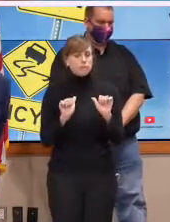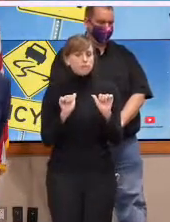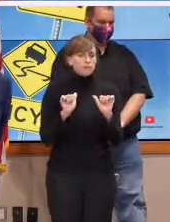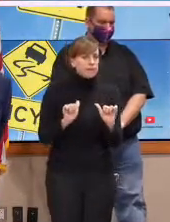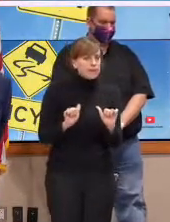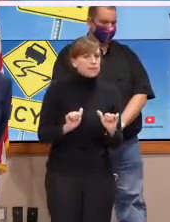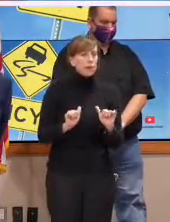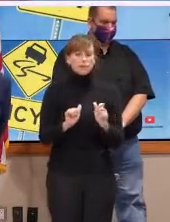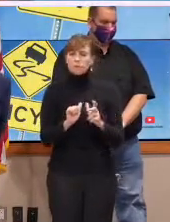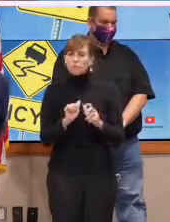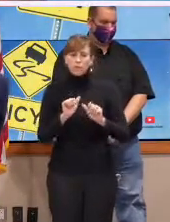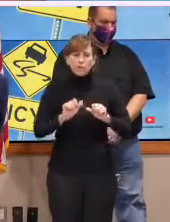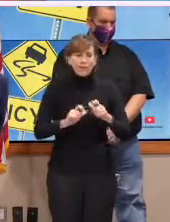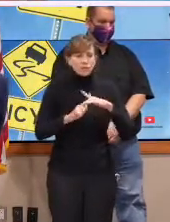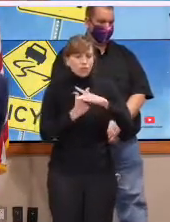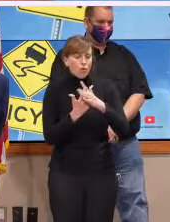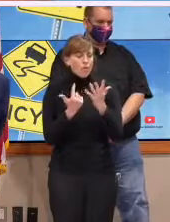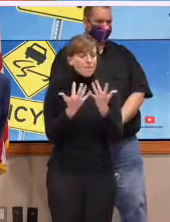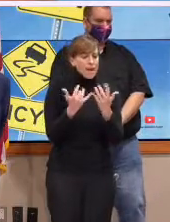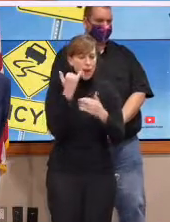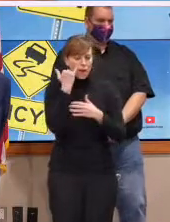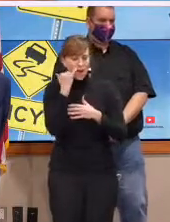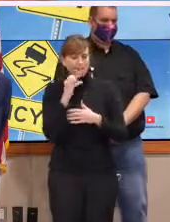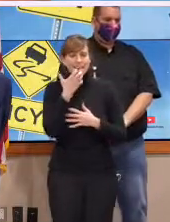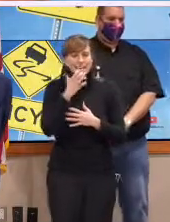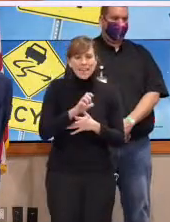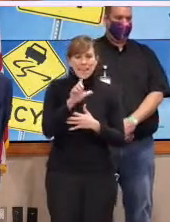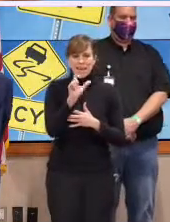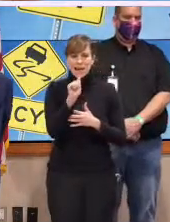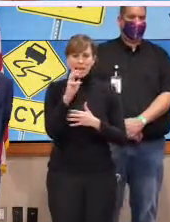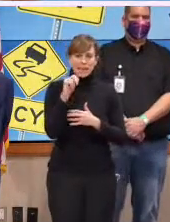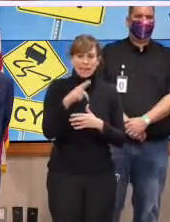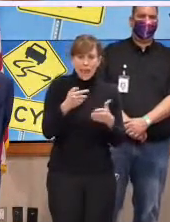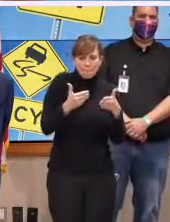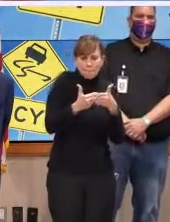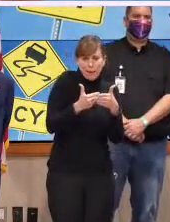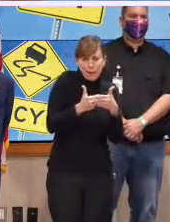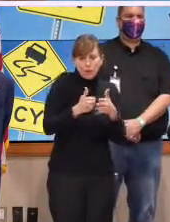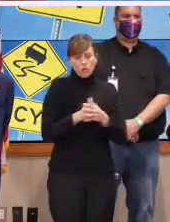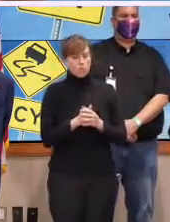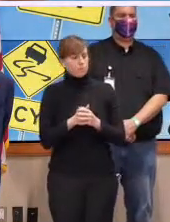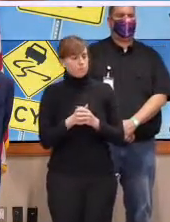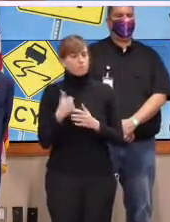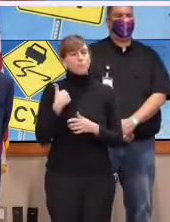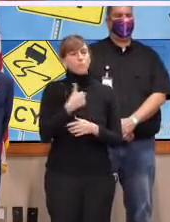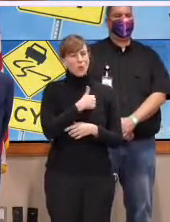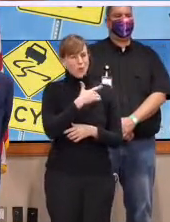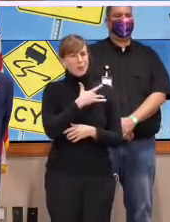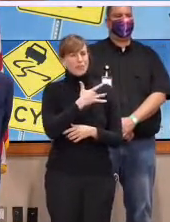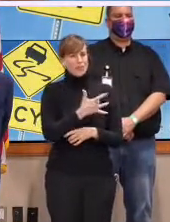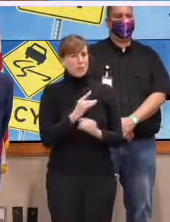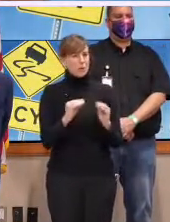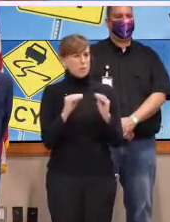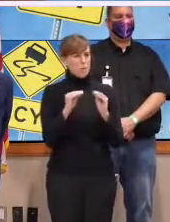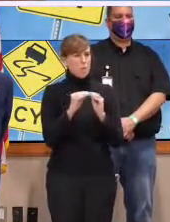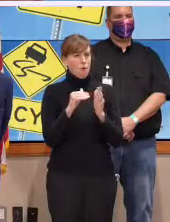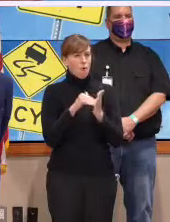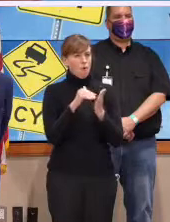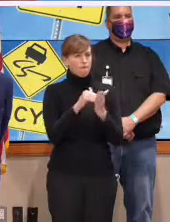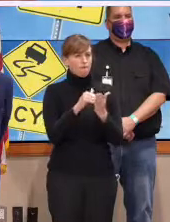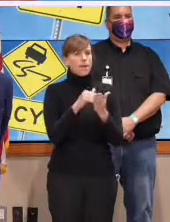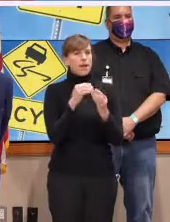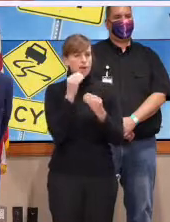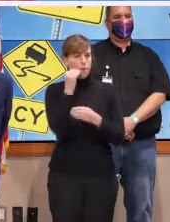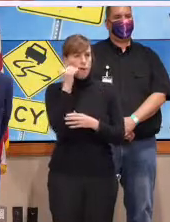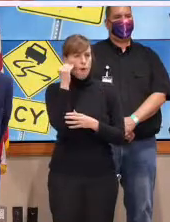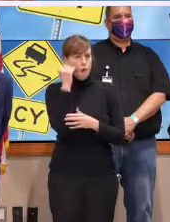the chimneys and the heating appliances, remember, we're all home more now, and so we tend to have more stuff probably around the house than